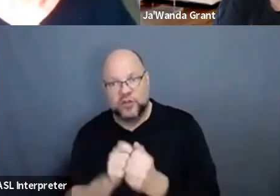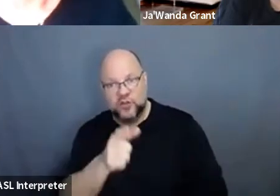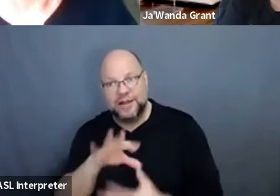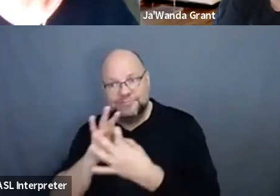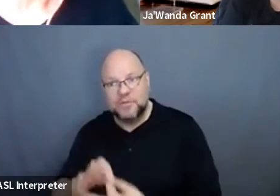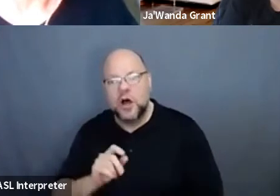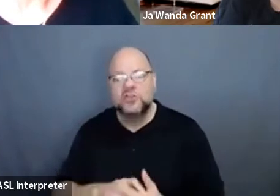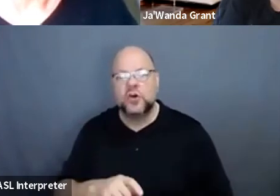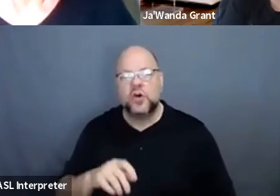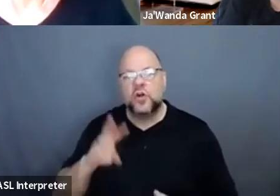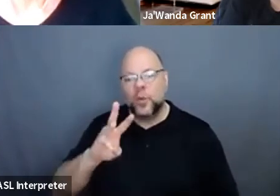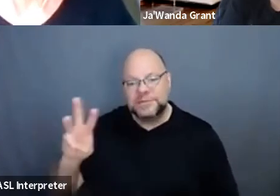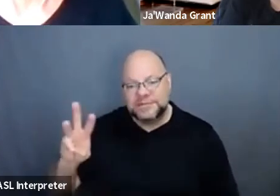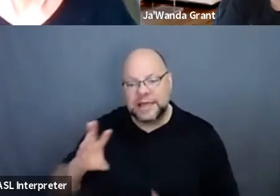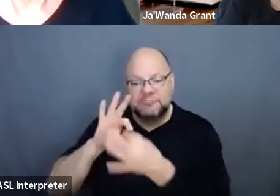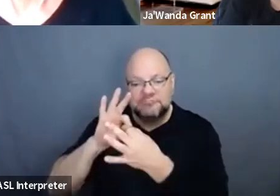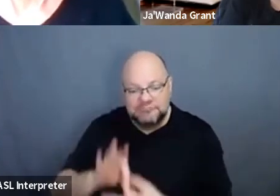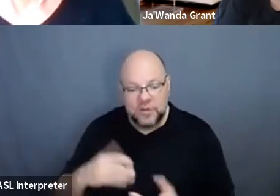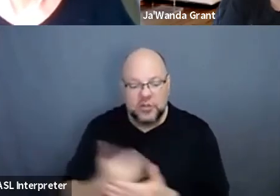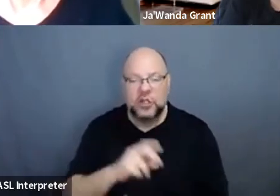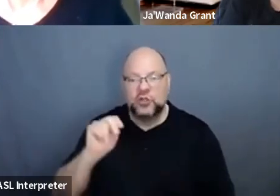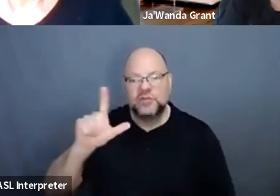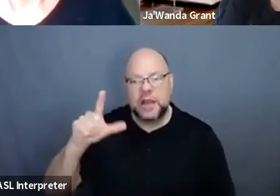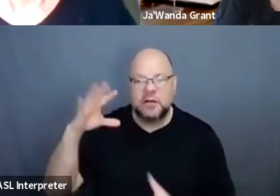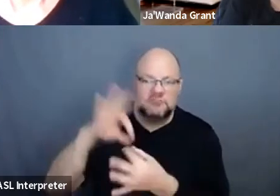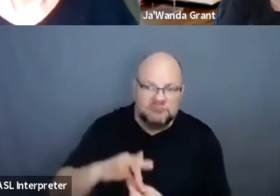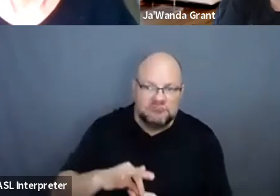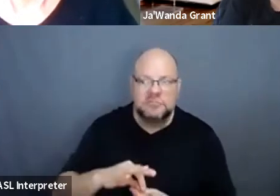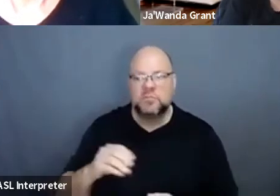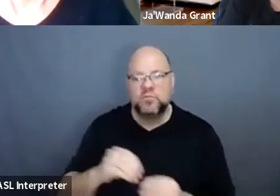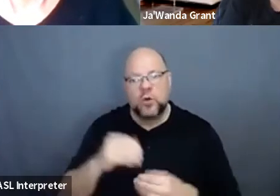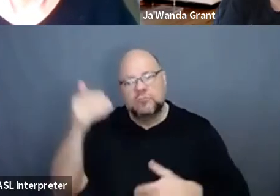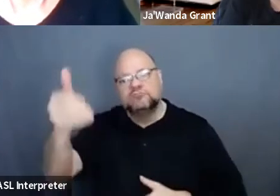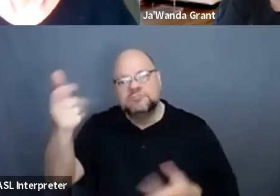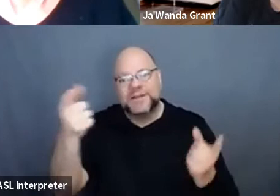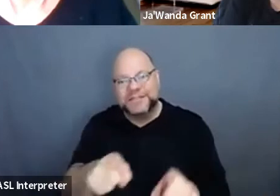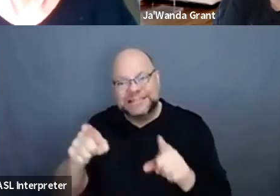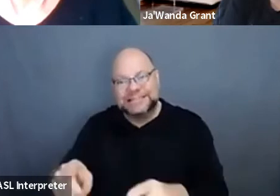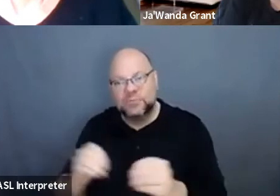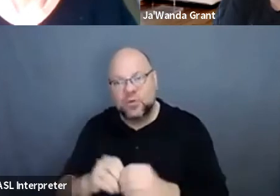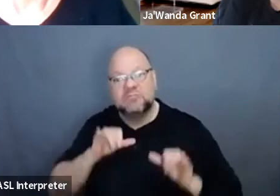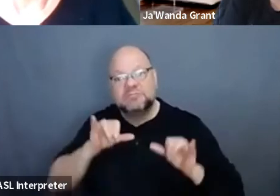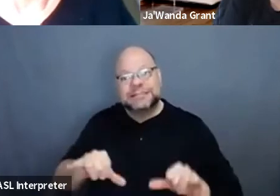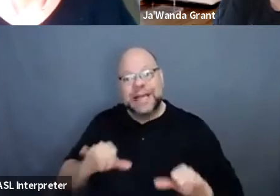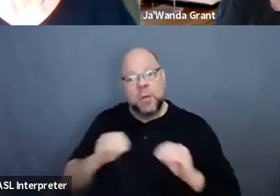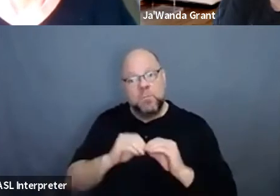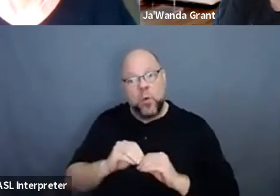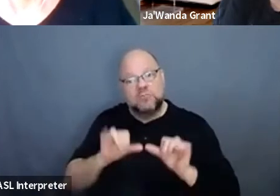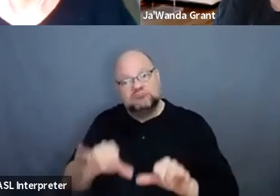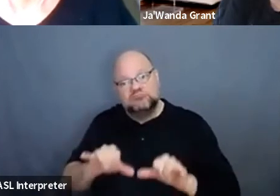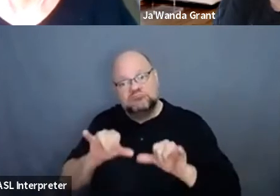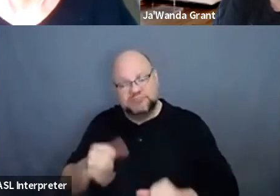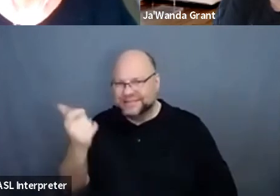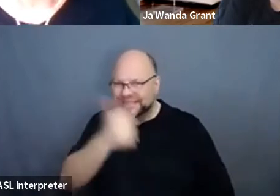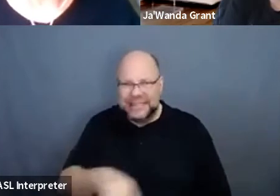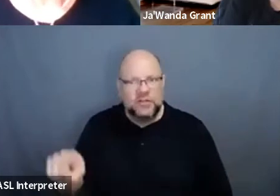the Taylor website if you want to sign up for our newsletter to know about upcoming events. I can also stay on for a little bit longer. So yeah, if